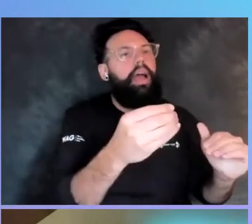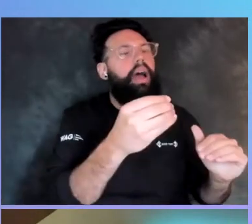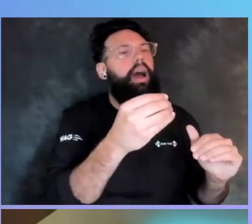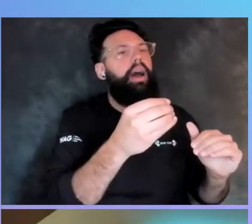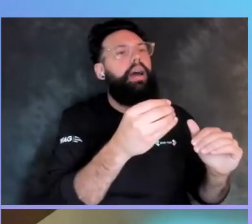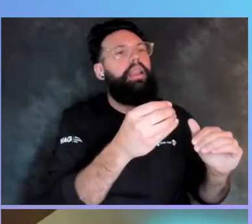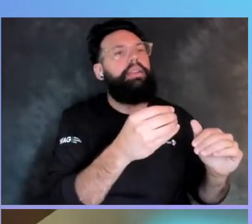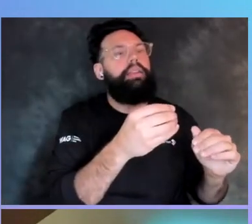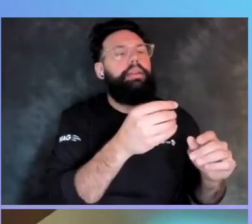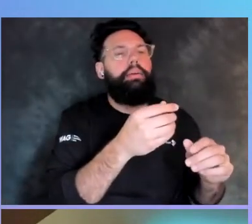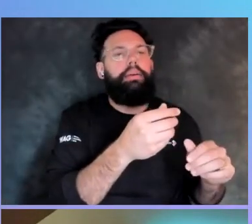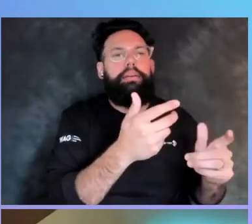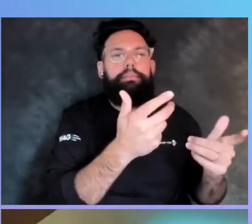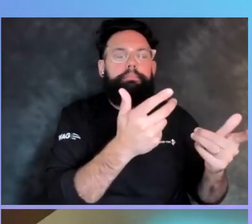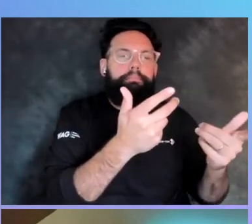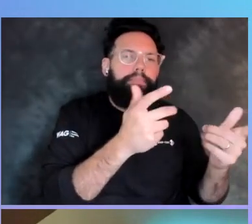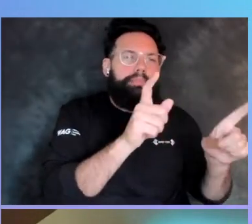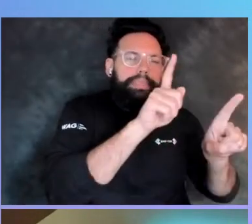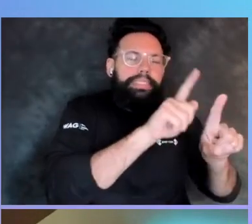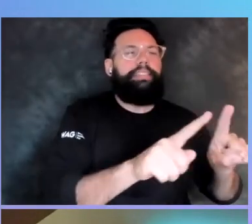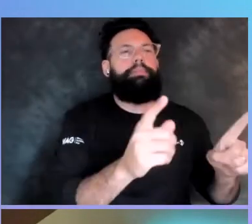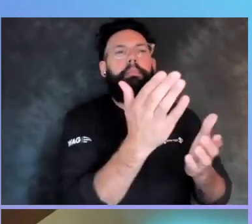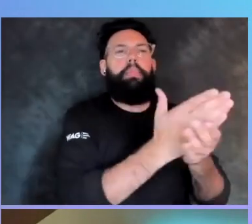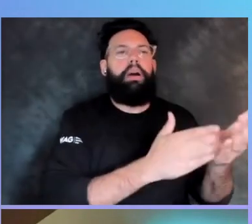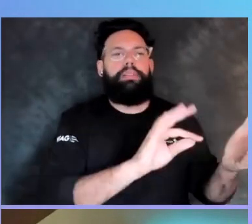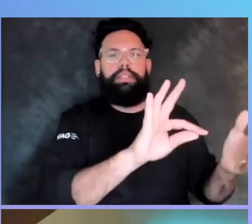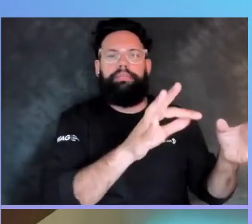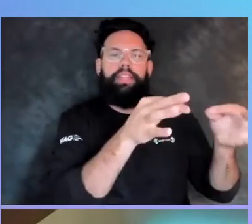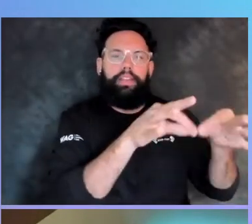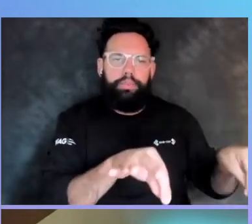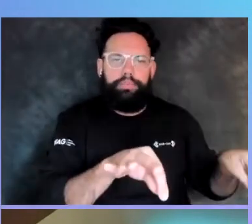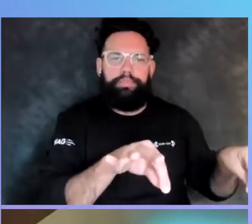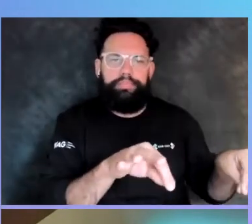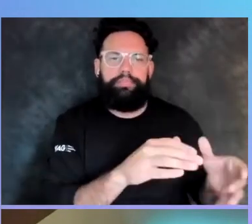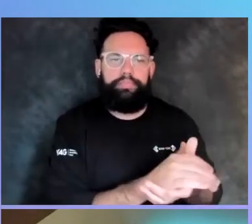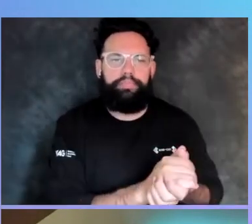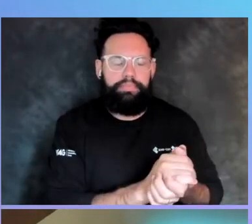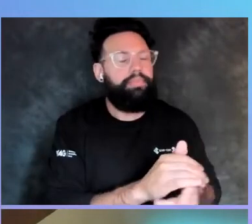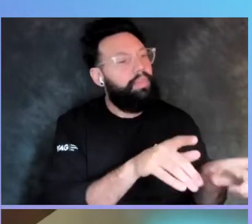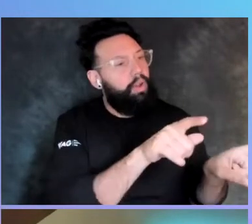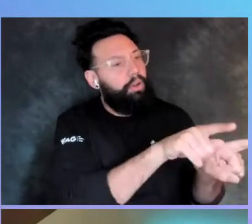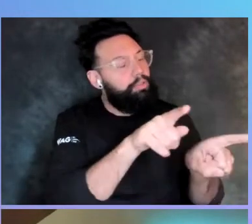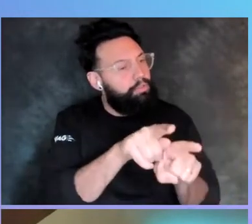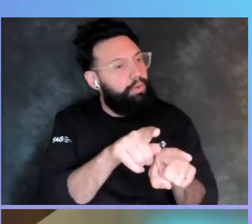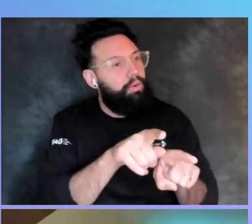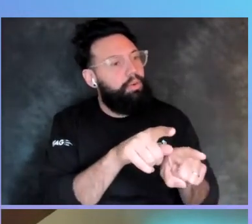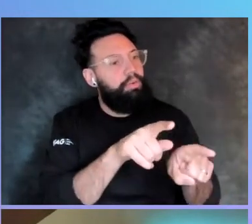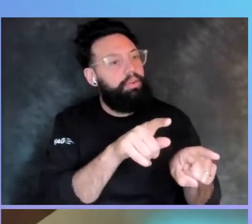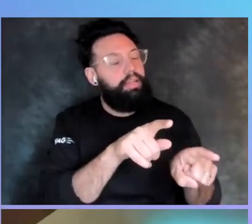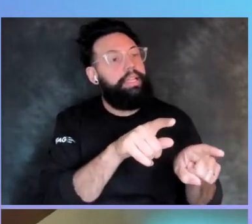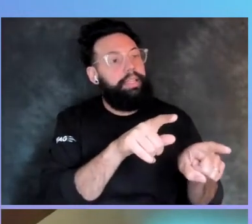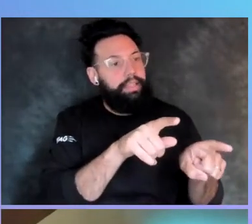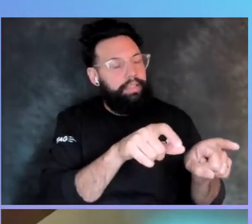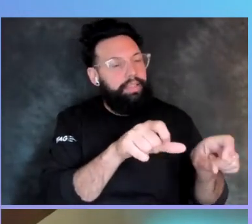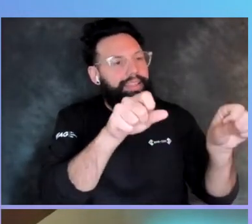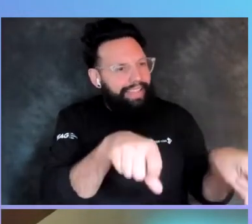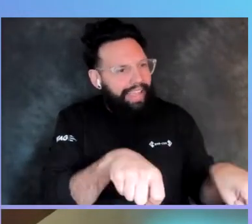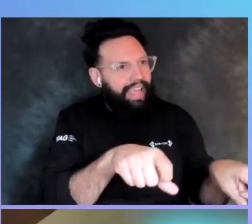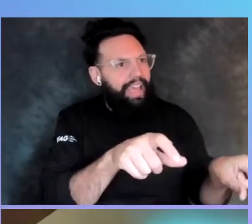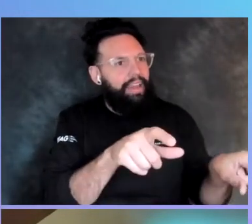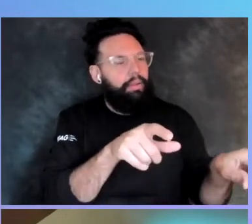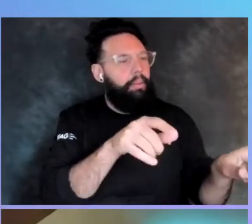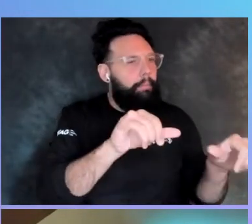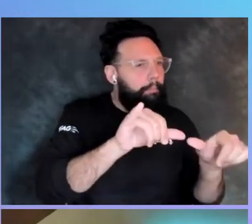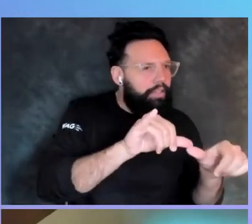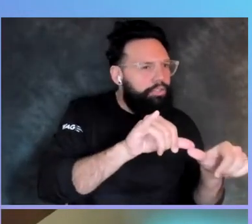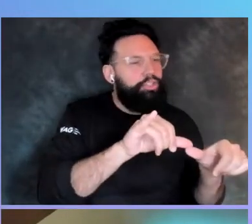But also, we have found a way that a computer can measure relatedness of information based off the distances between the points in the graph.